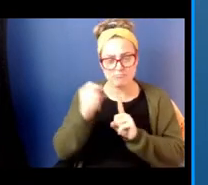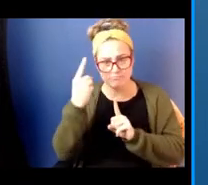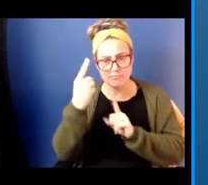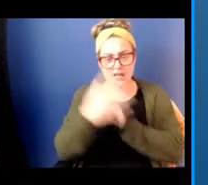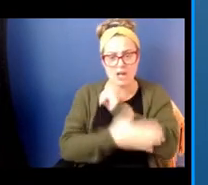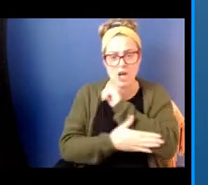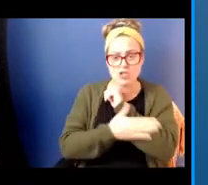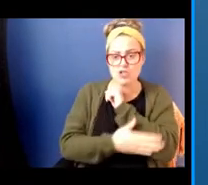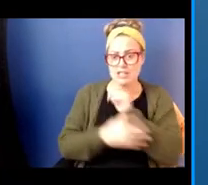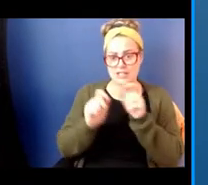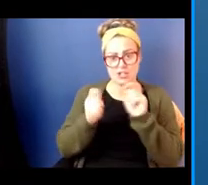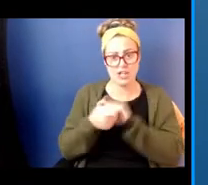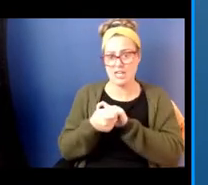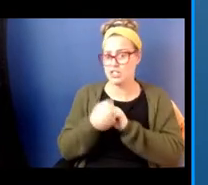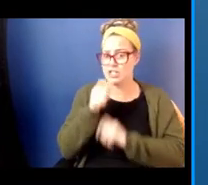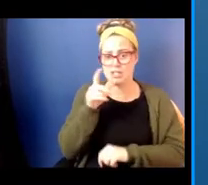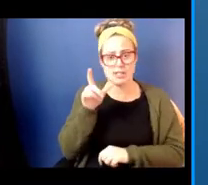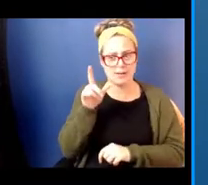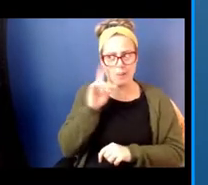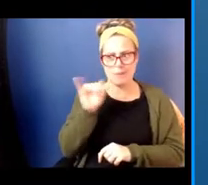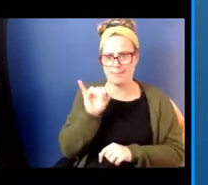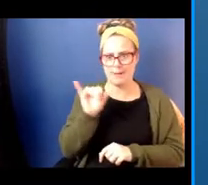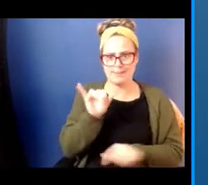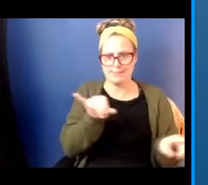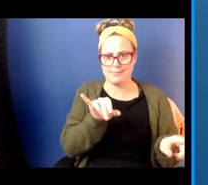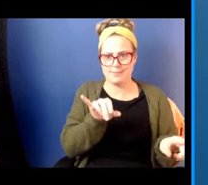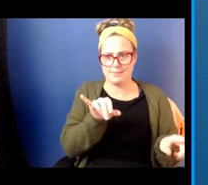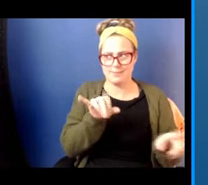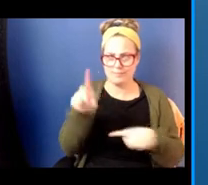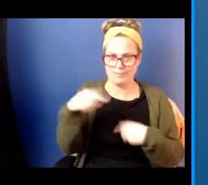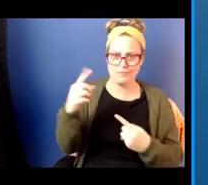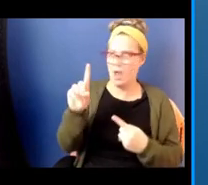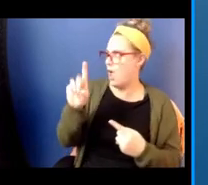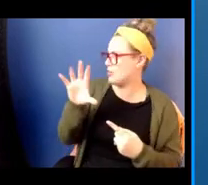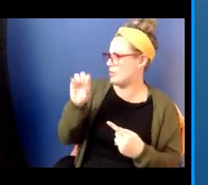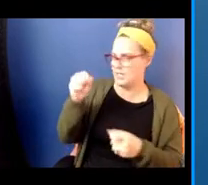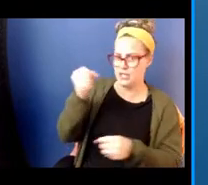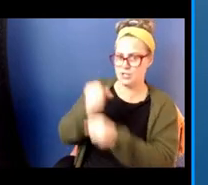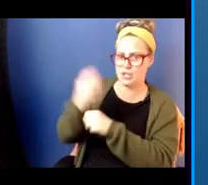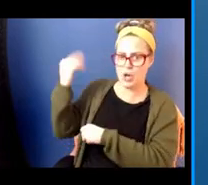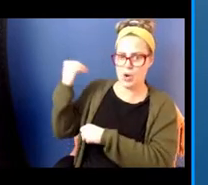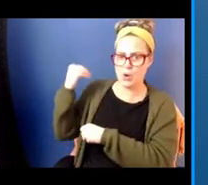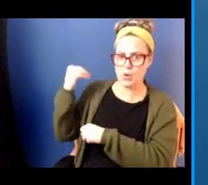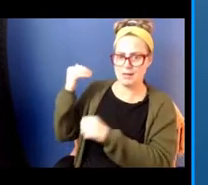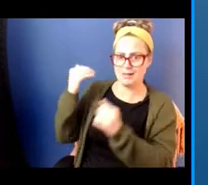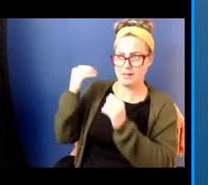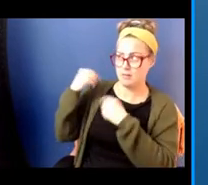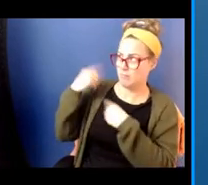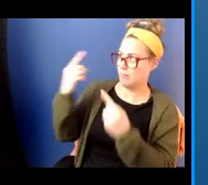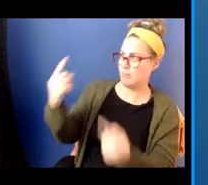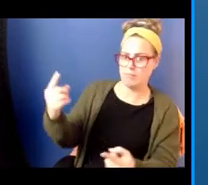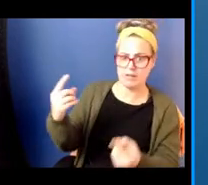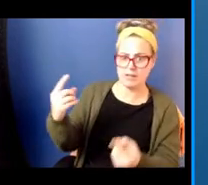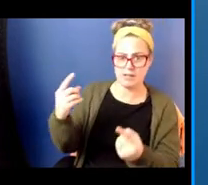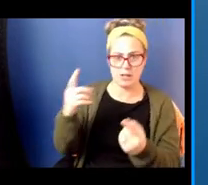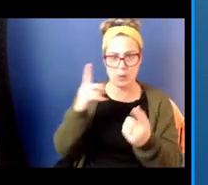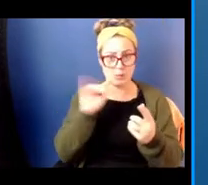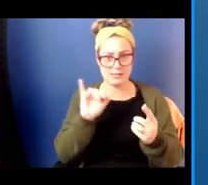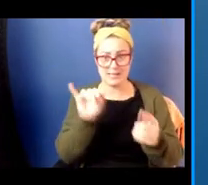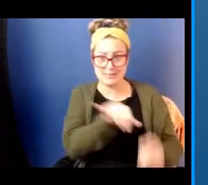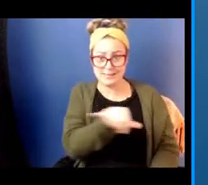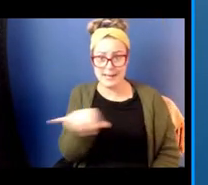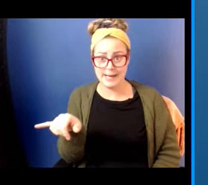and we need to reflect that and we need to give voice to the communities that